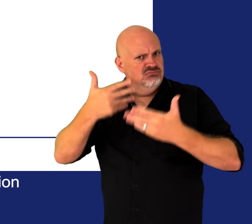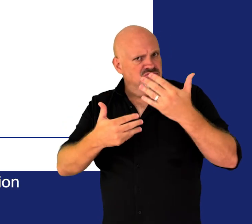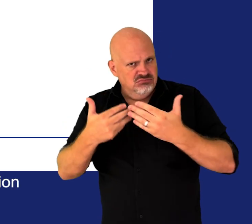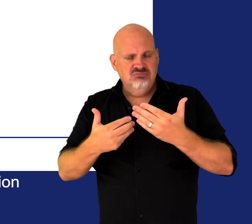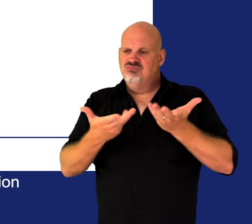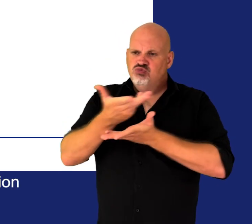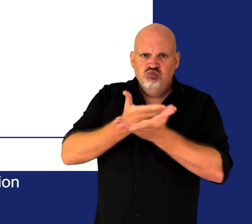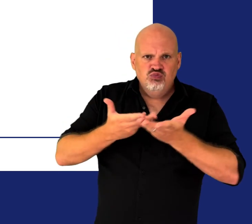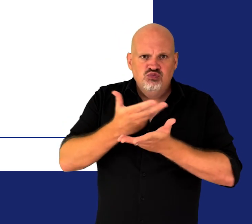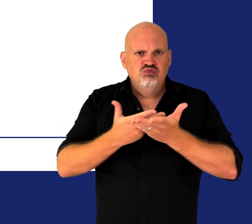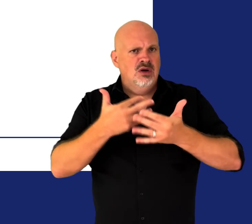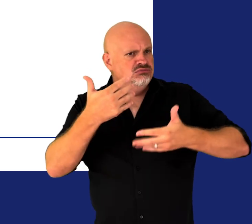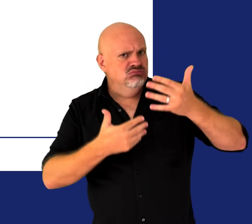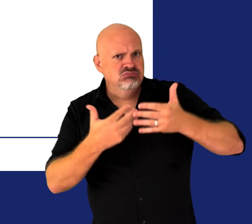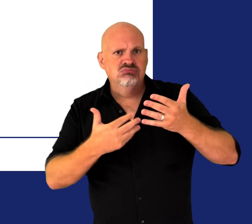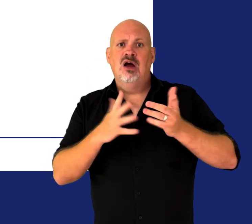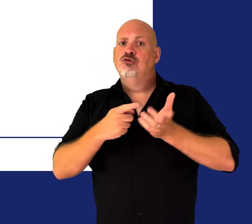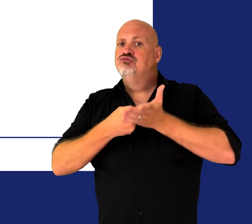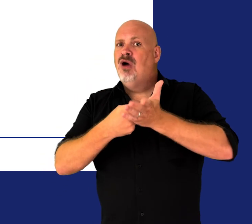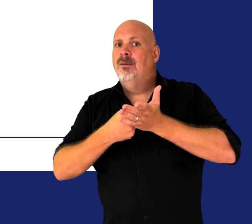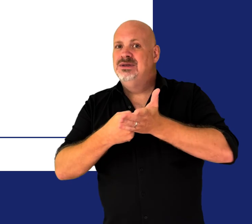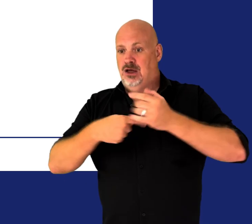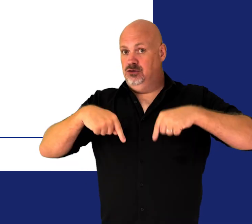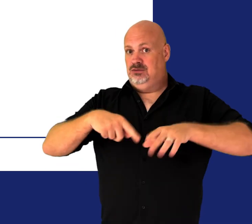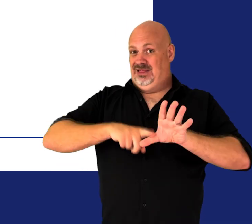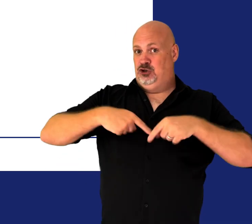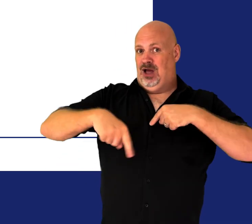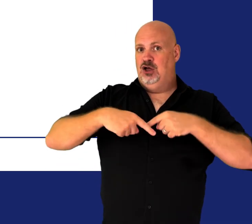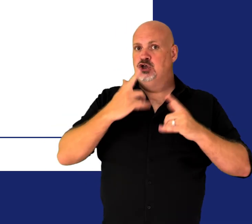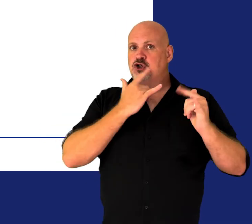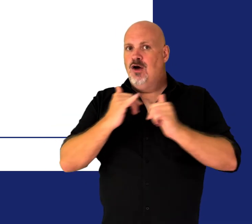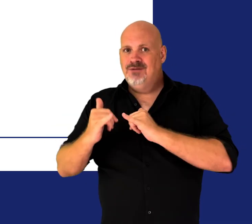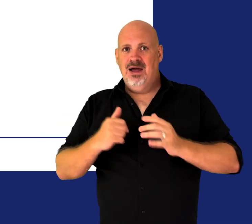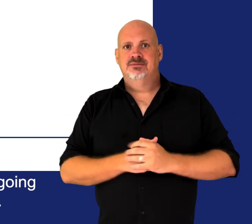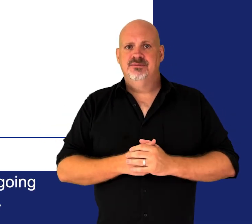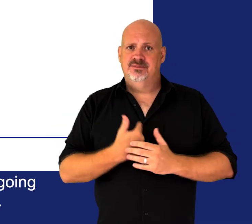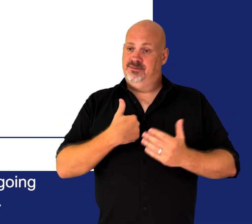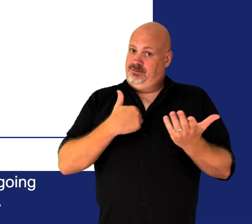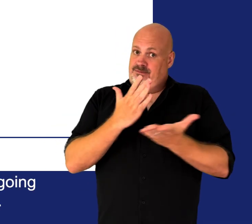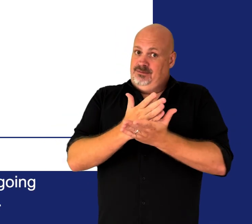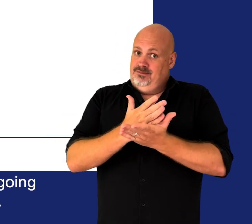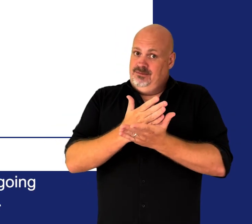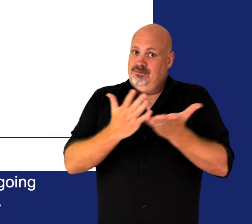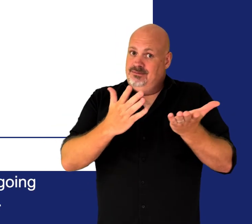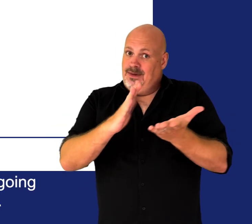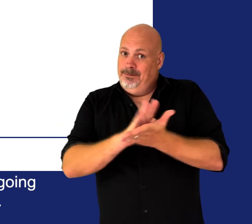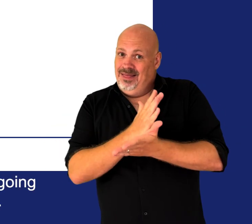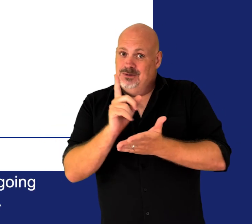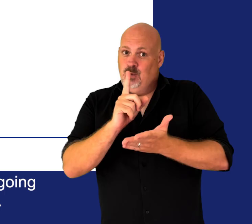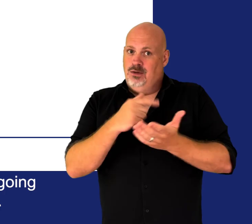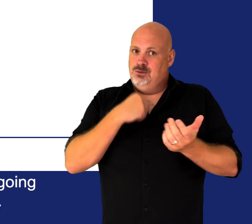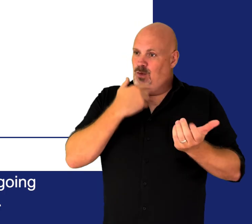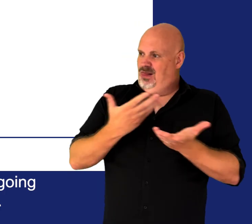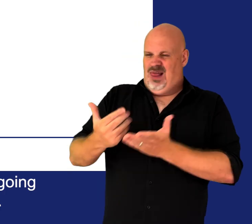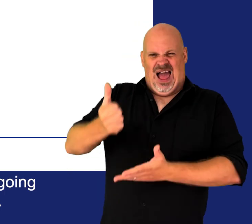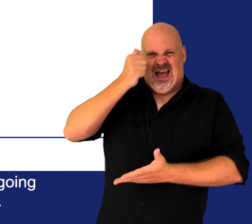discussion about that, and conclude with recommendations coming out of this year's survey. And you'll be pleased to know that I'm going to hand